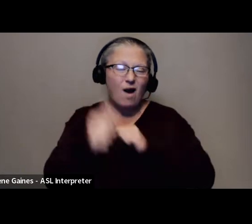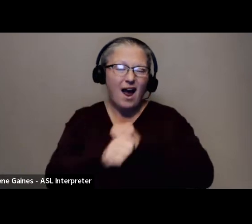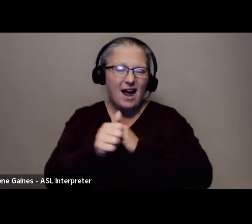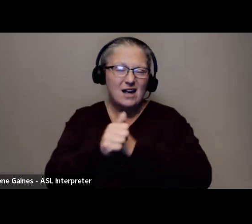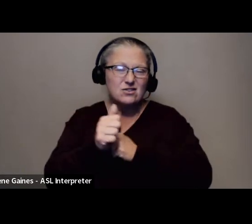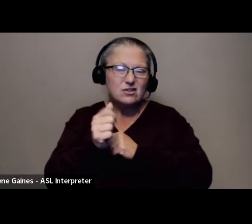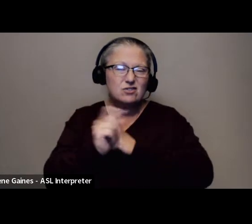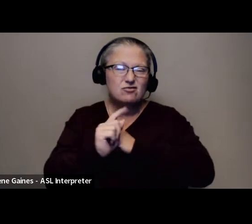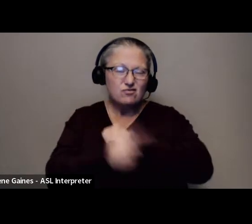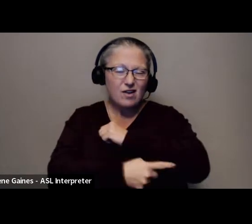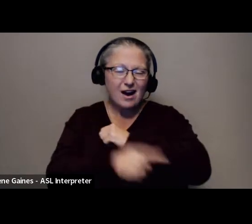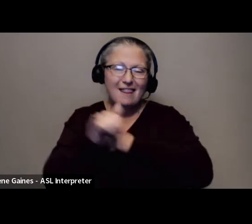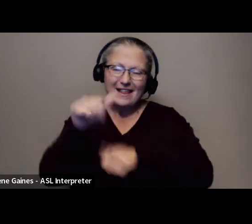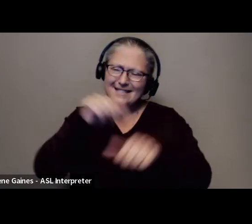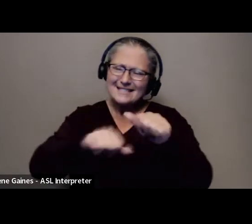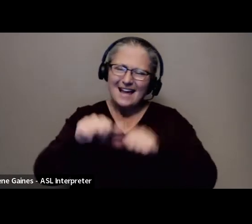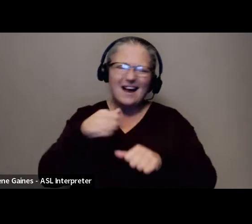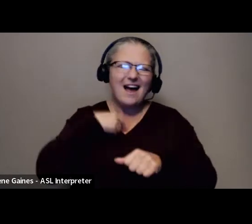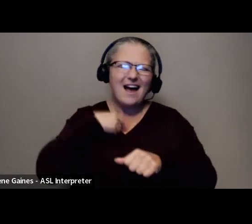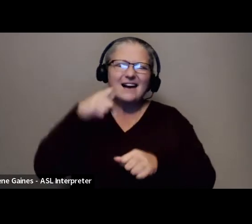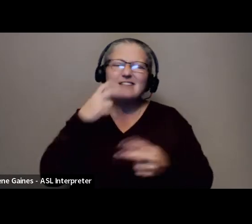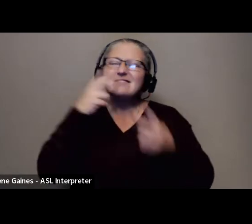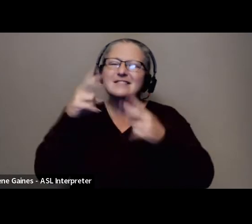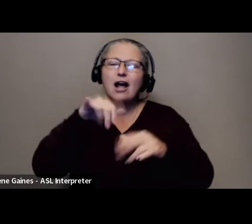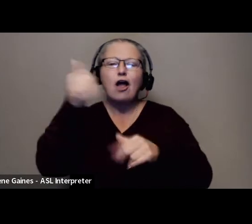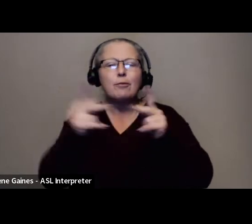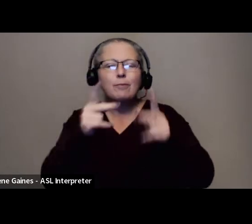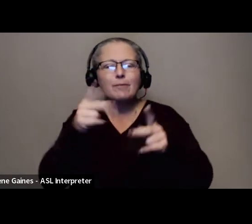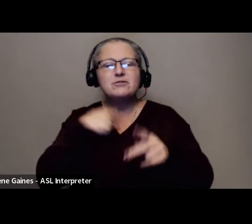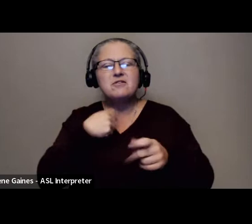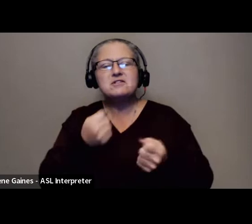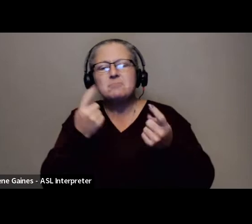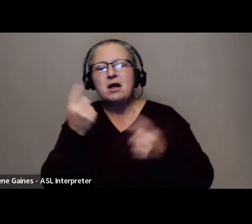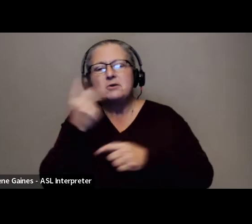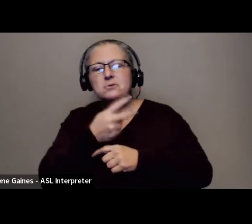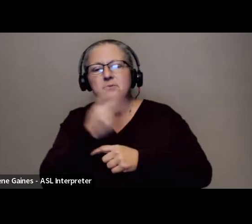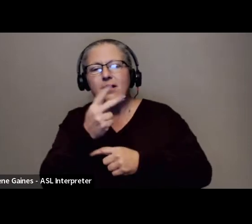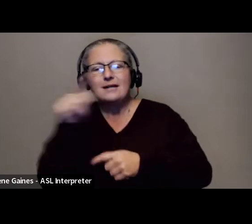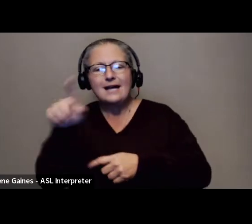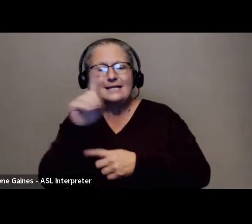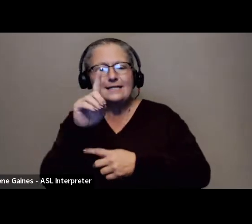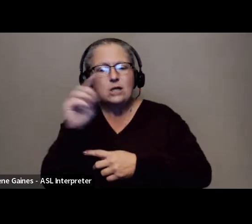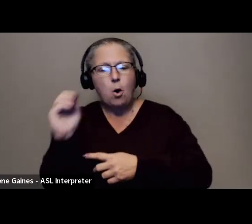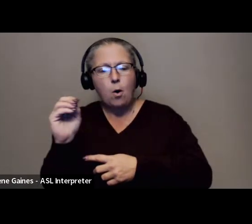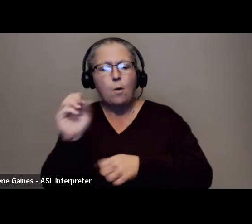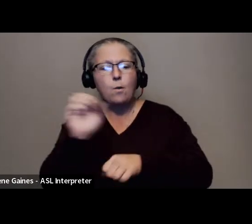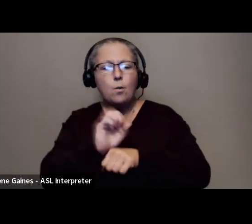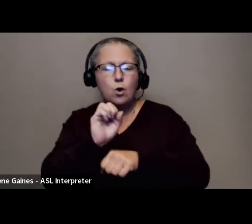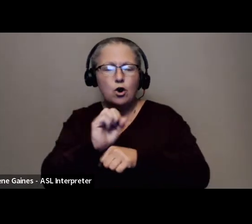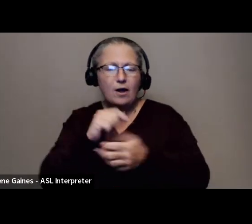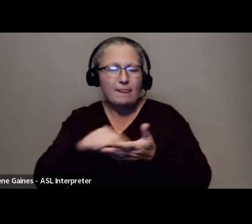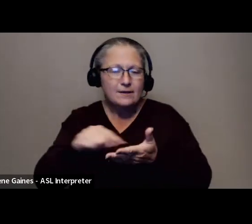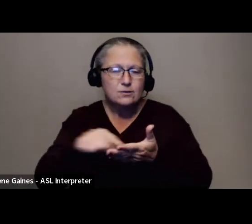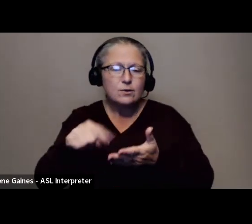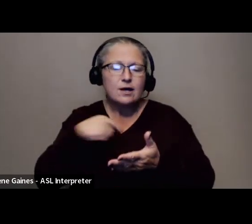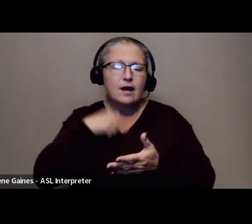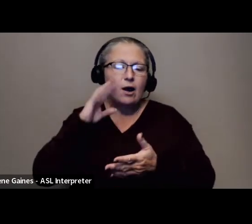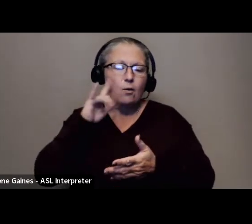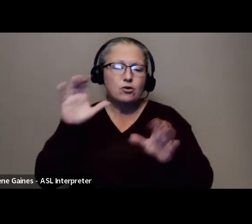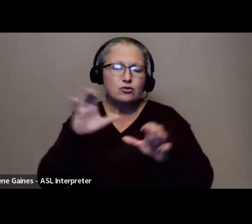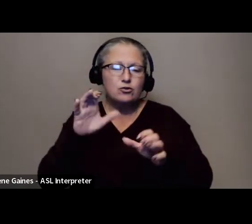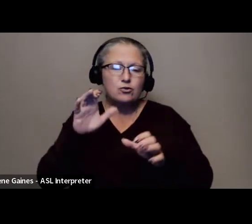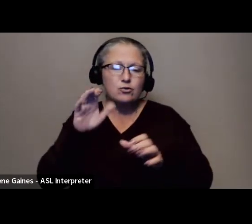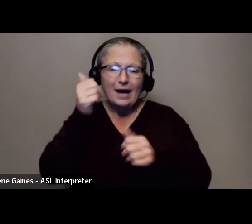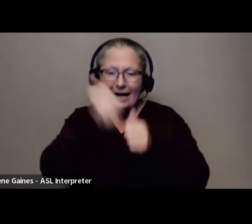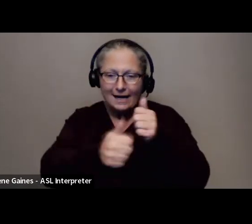that's just a science. I need to see everybody else. And so I spent a couple days at the DO working this week, and I'm going to do that at